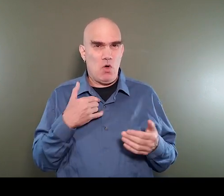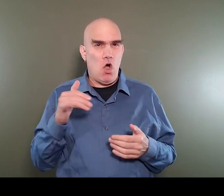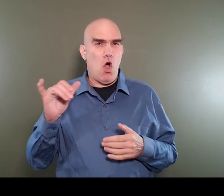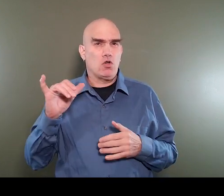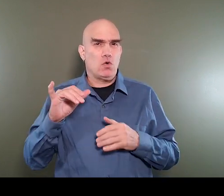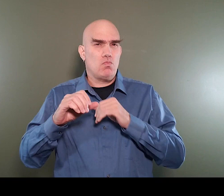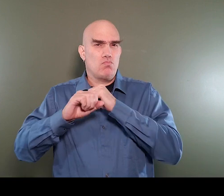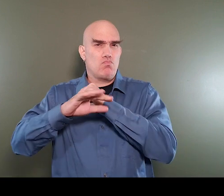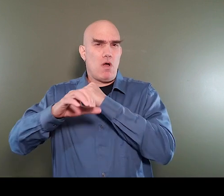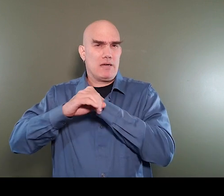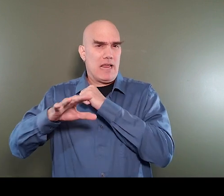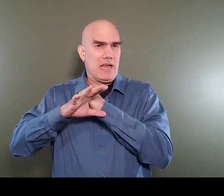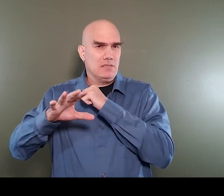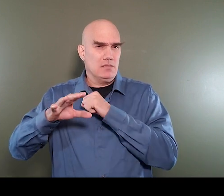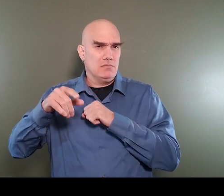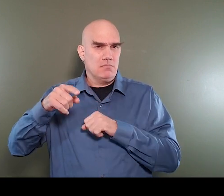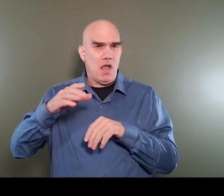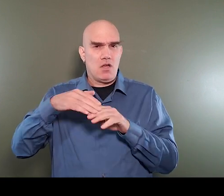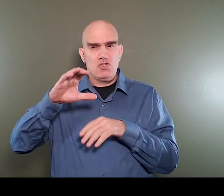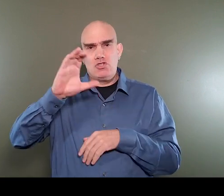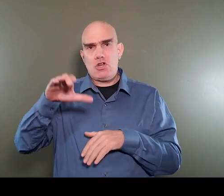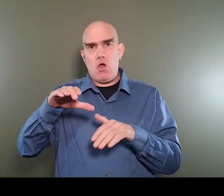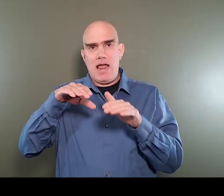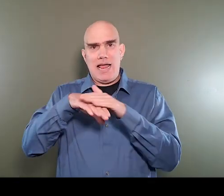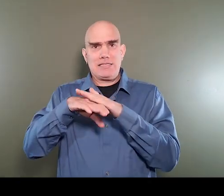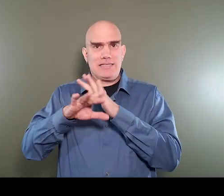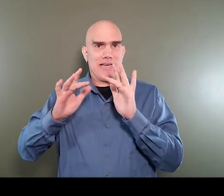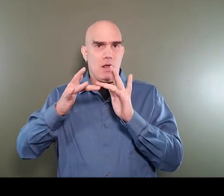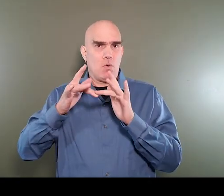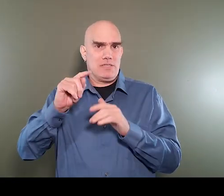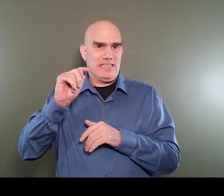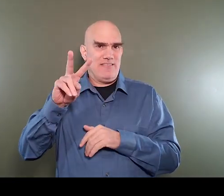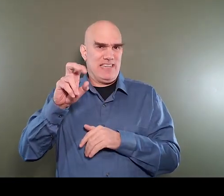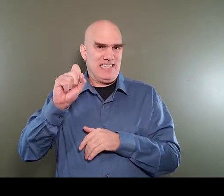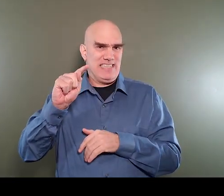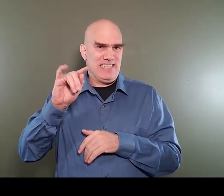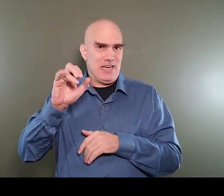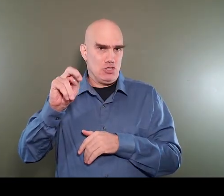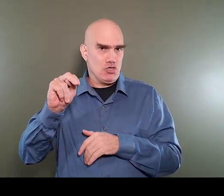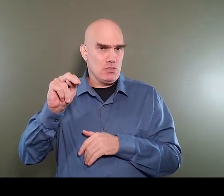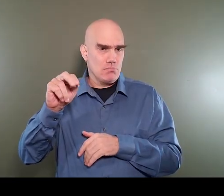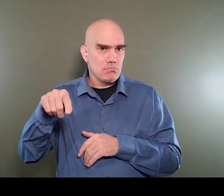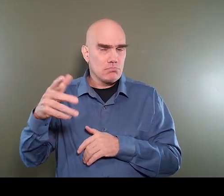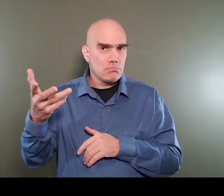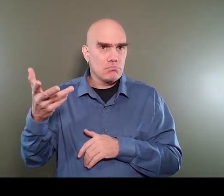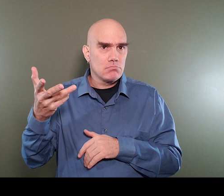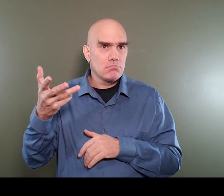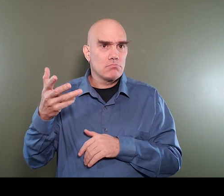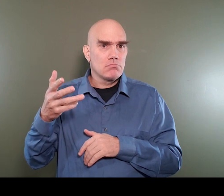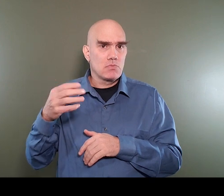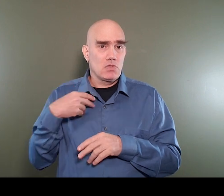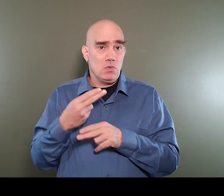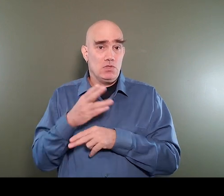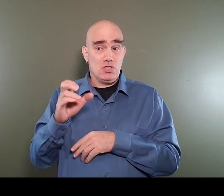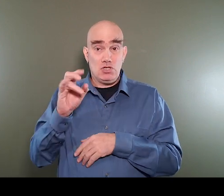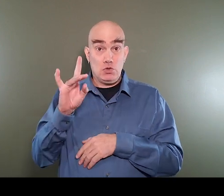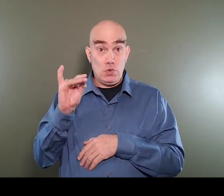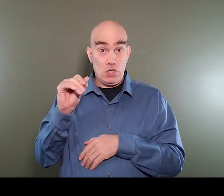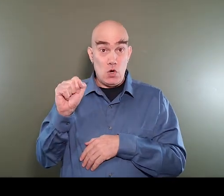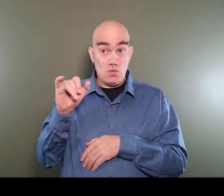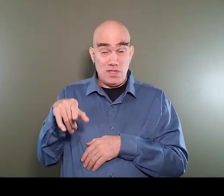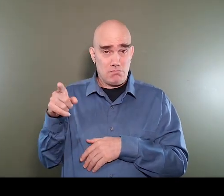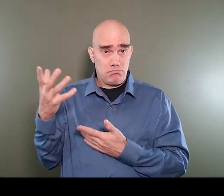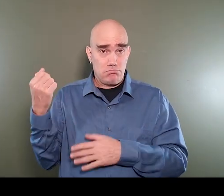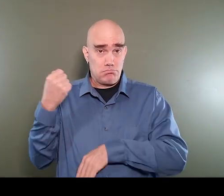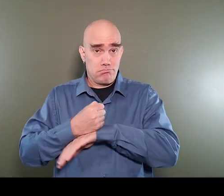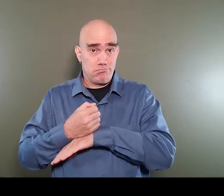because one thing, we also broadcast on the Chicago Access Network television station, and we were using